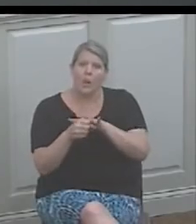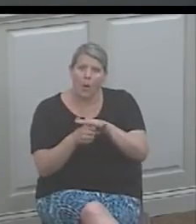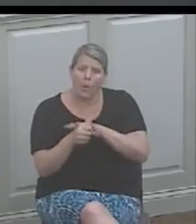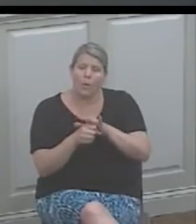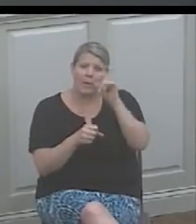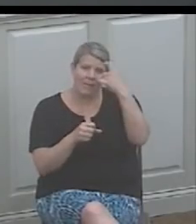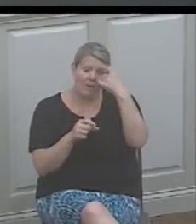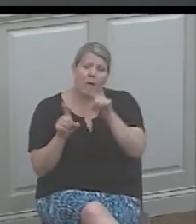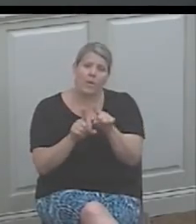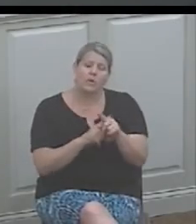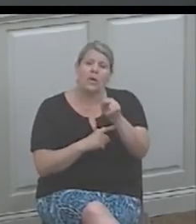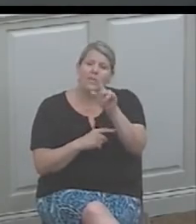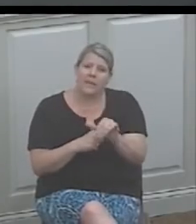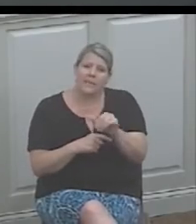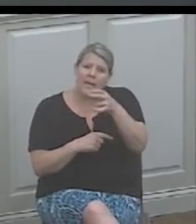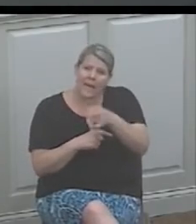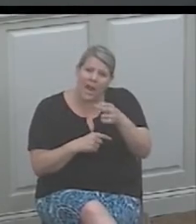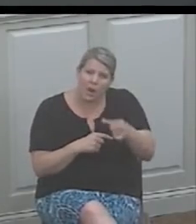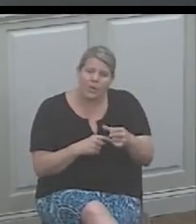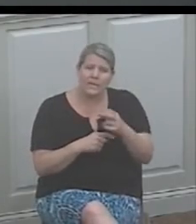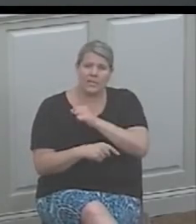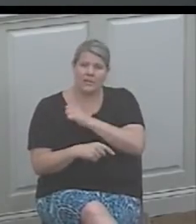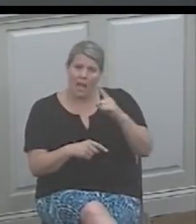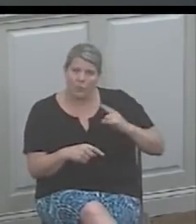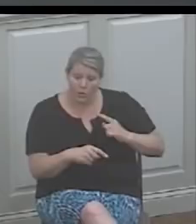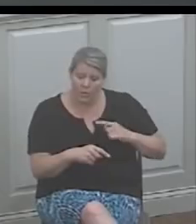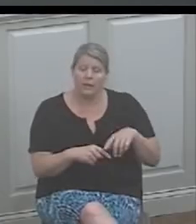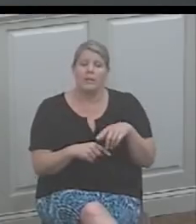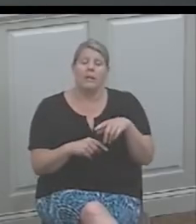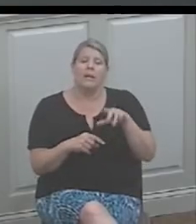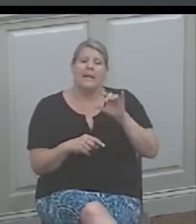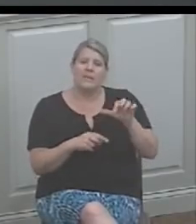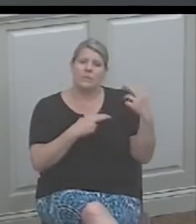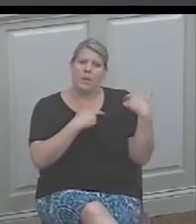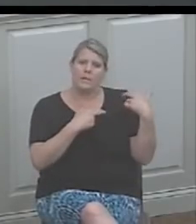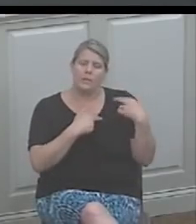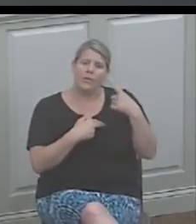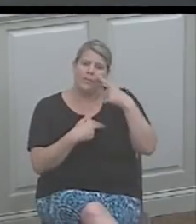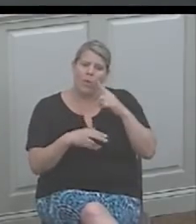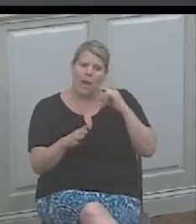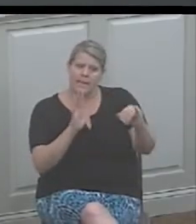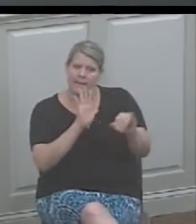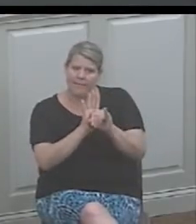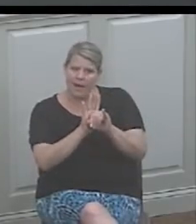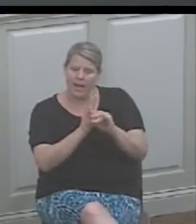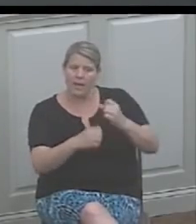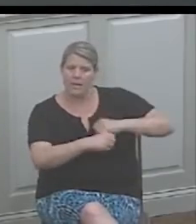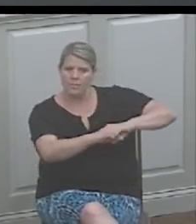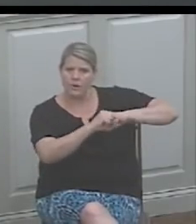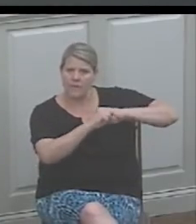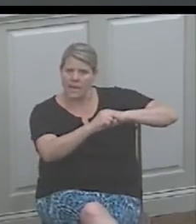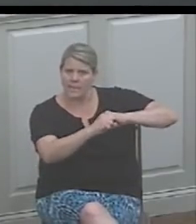Kentucky Heritage Council / the State Historic Preservation Office is responsible for the identification, protection, and preservation